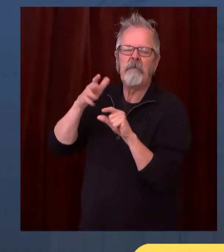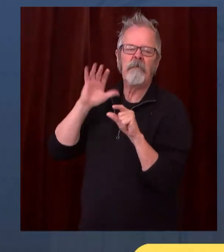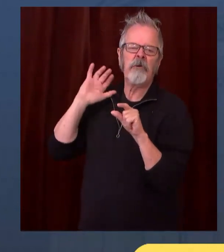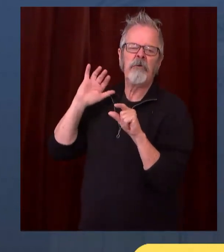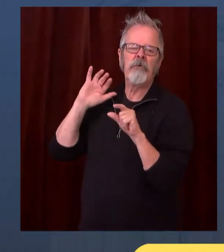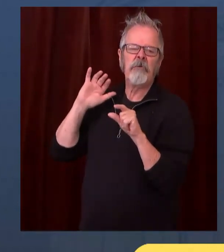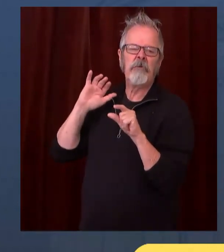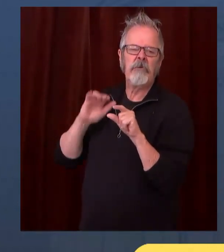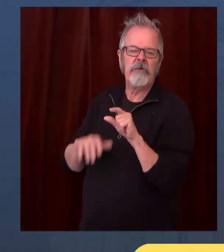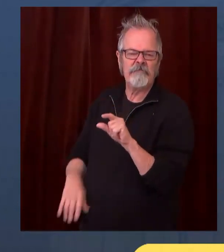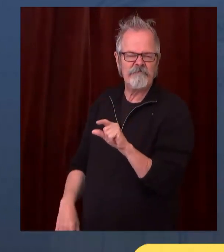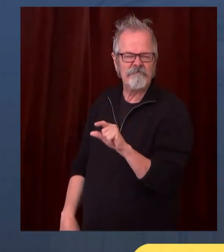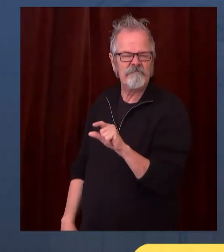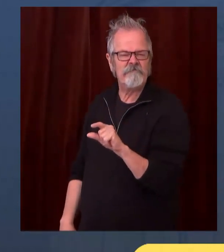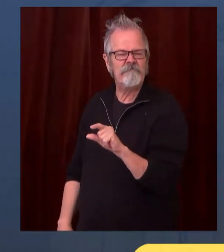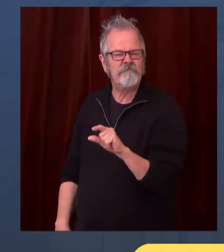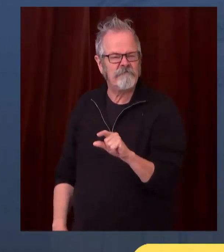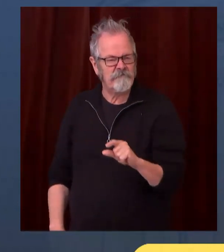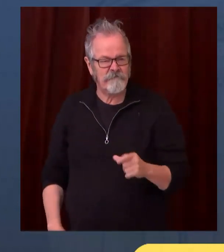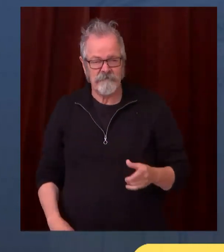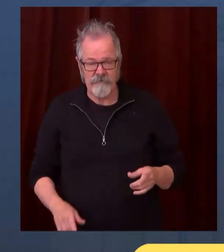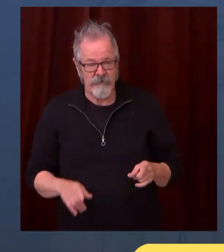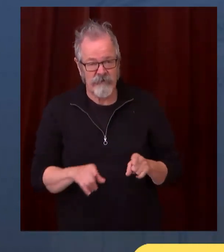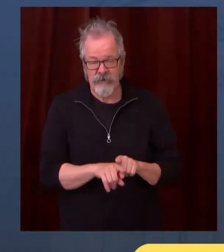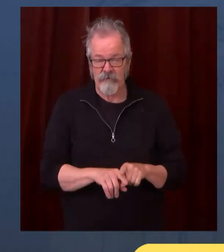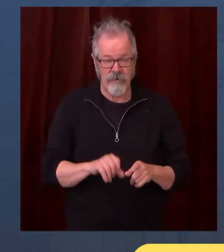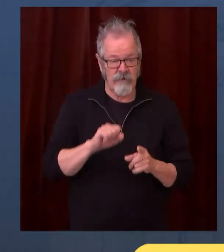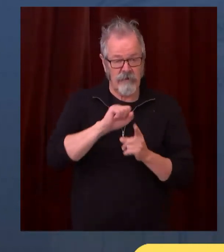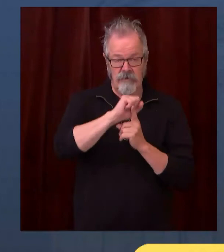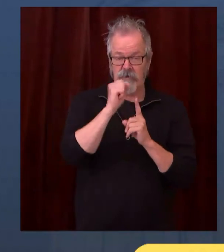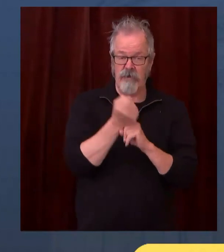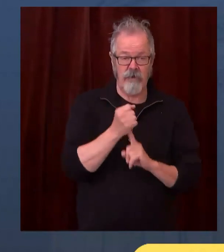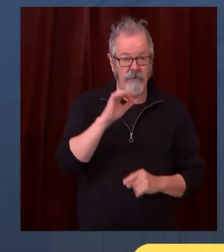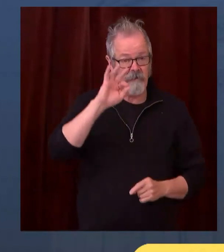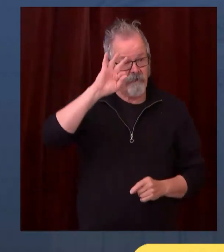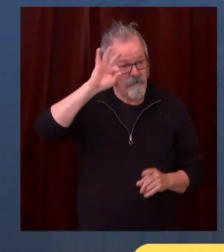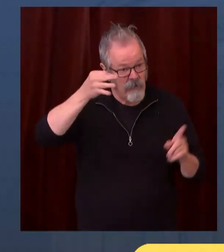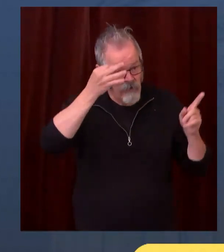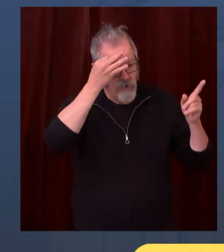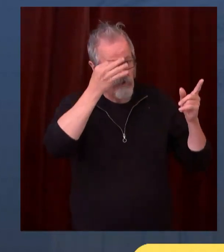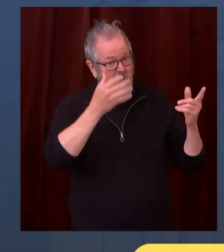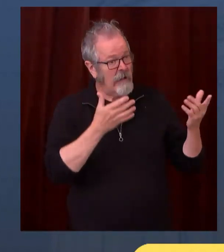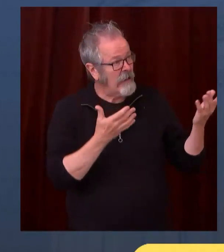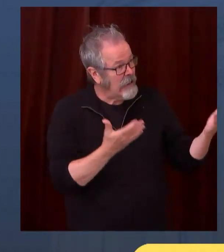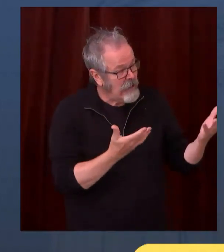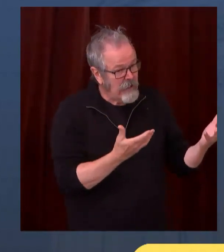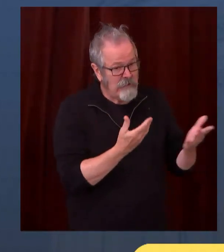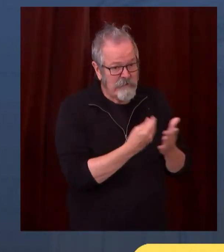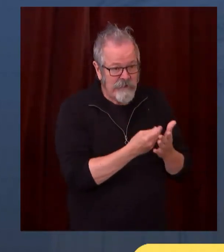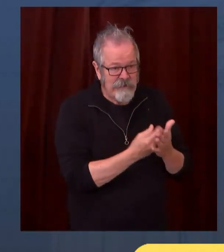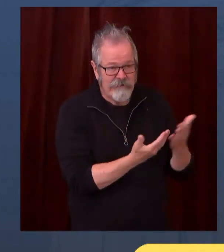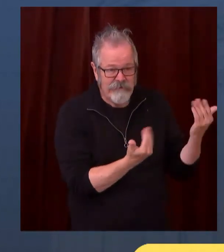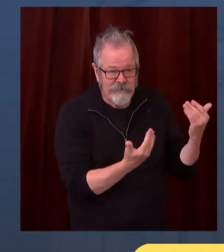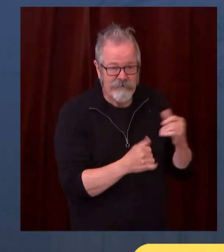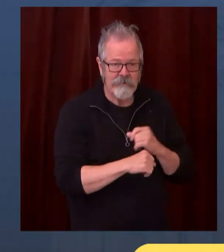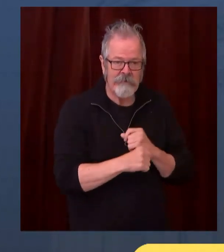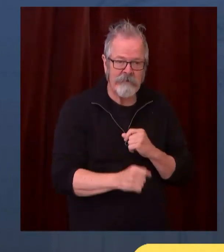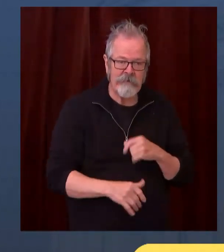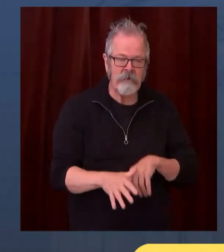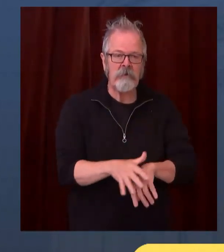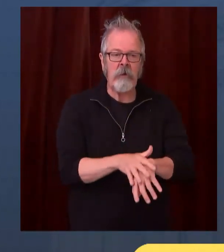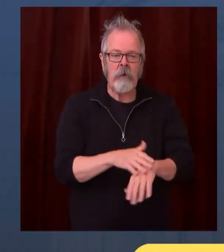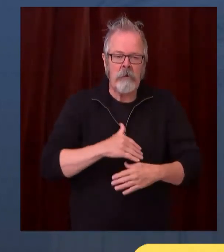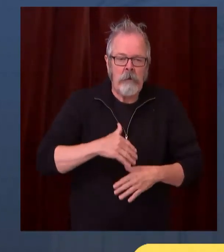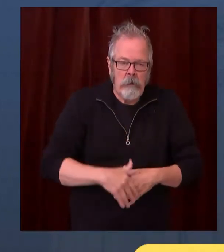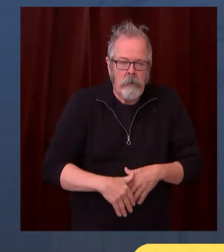federal government are slower in coming than I think than anyone wants to have